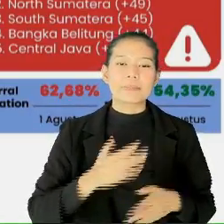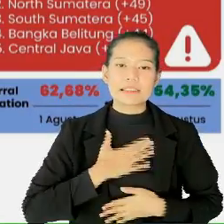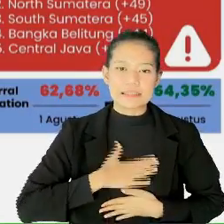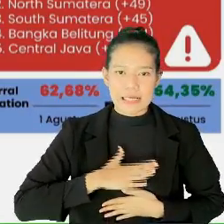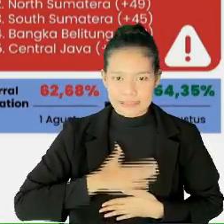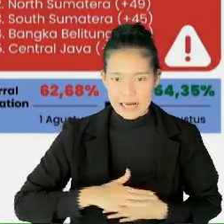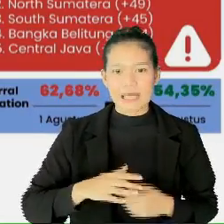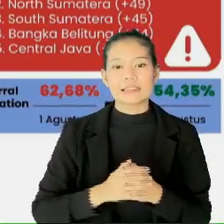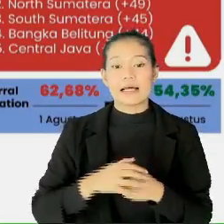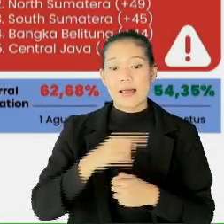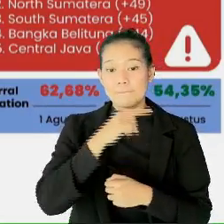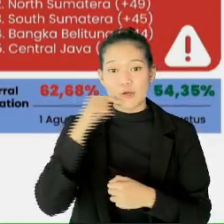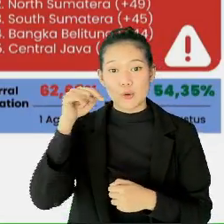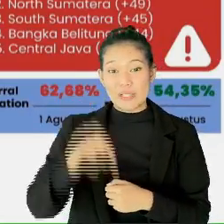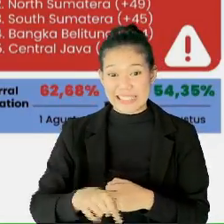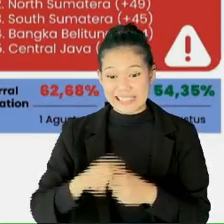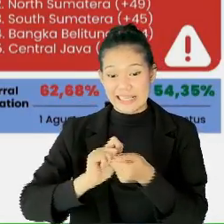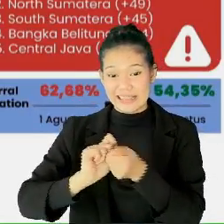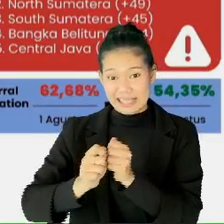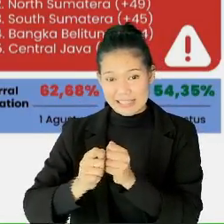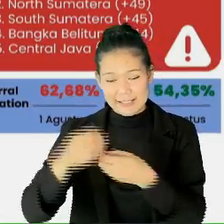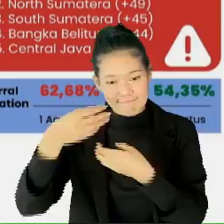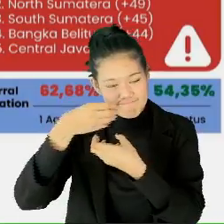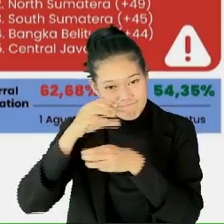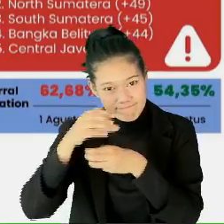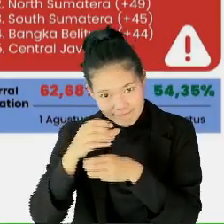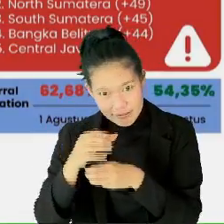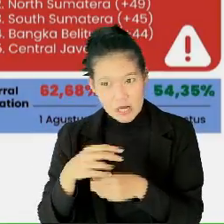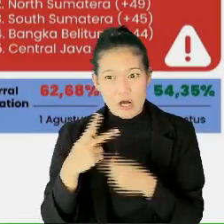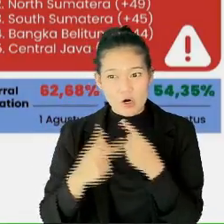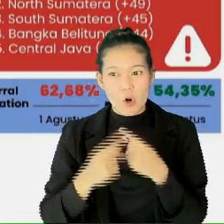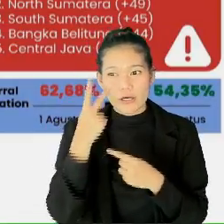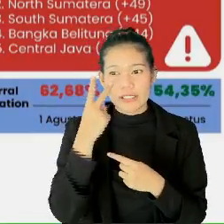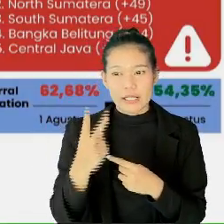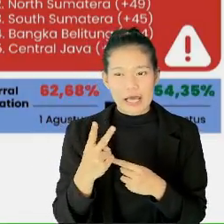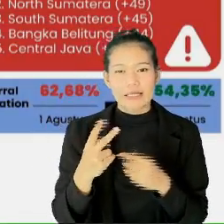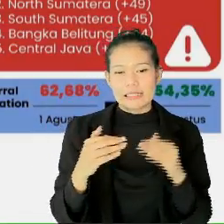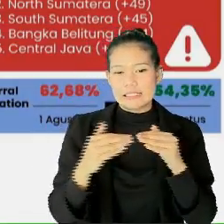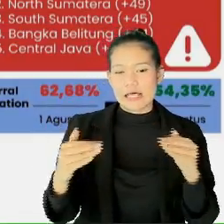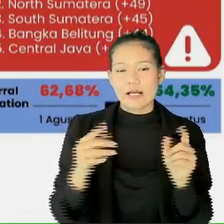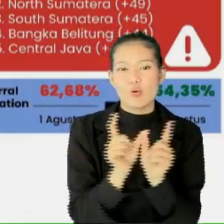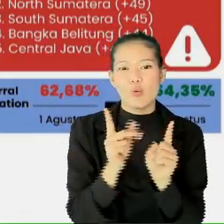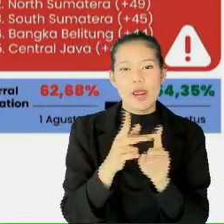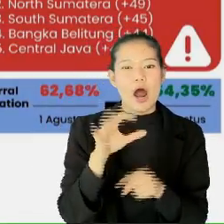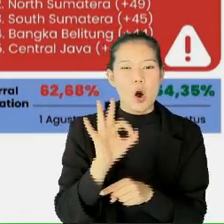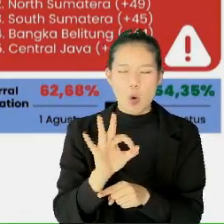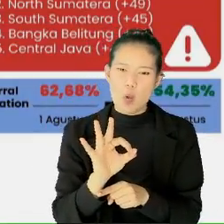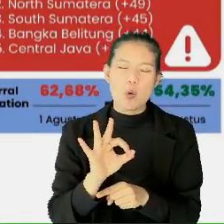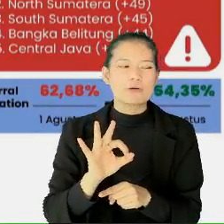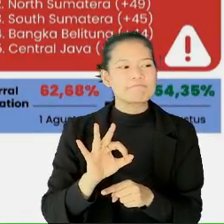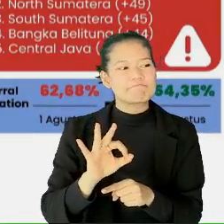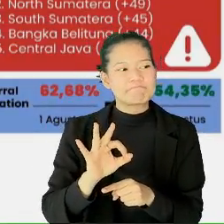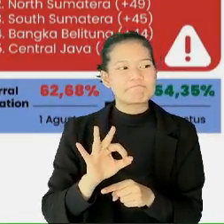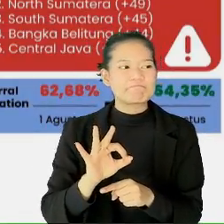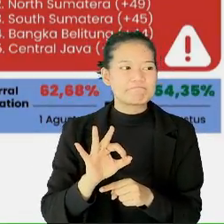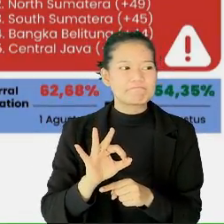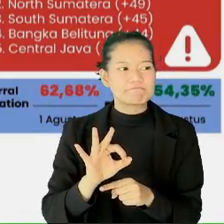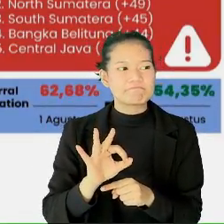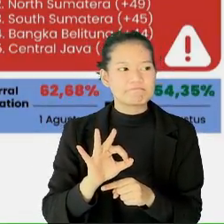Unfortunately, testing this week experienced a decrease based on WHO standards from the previous